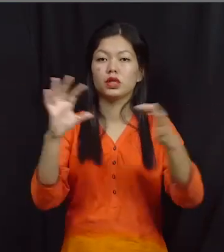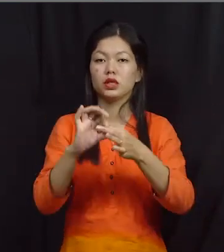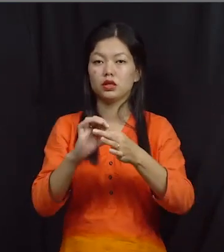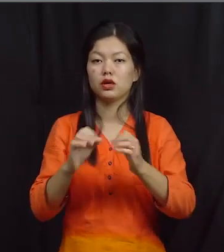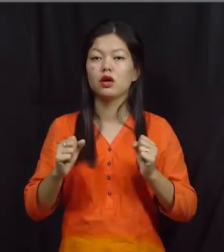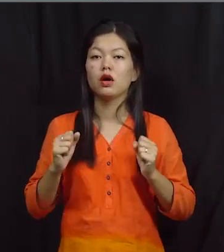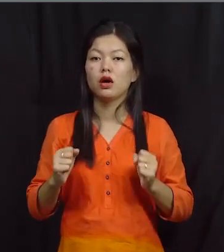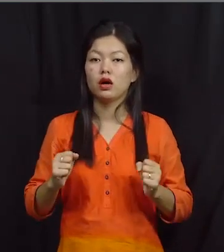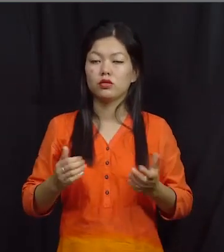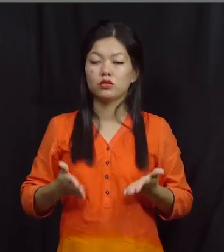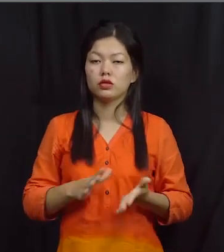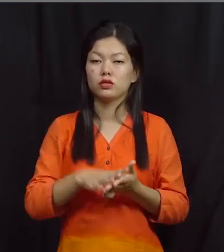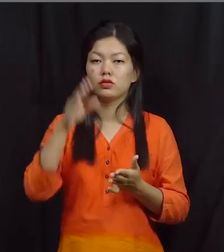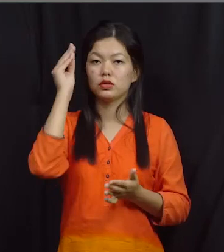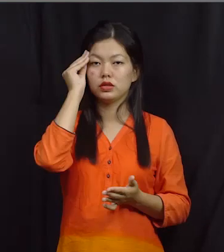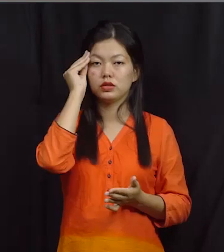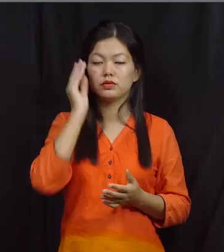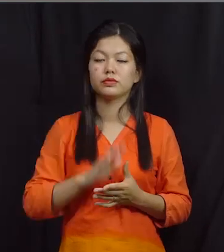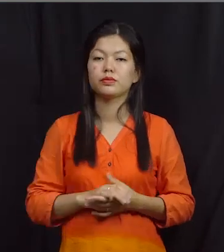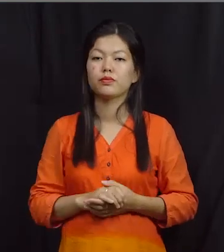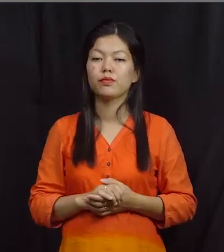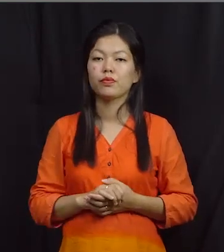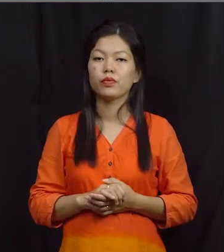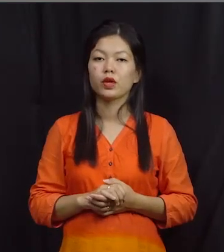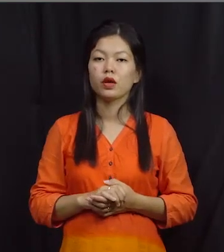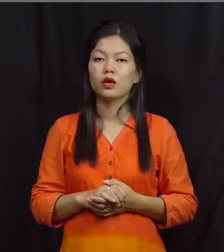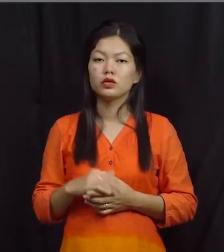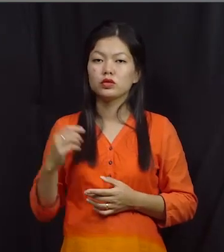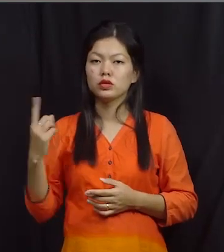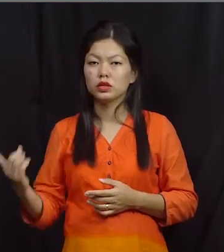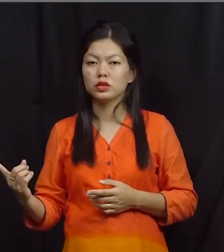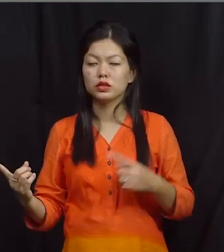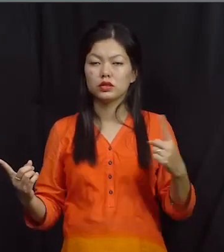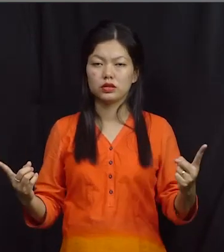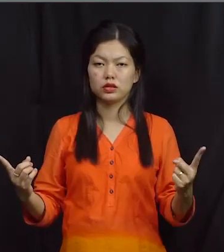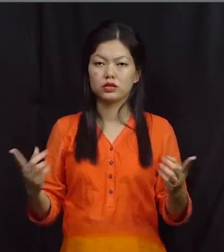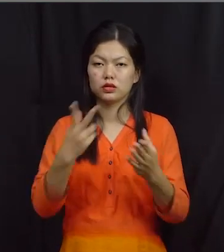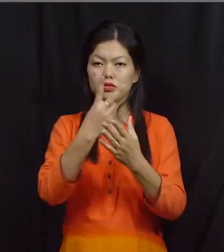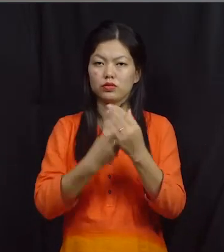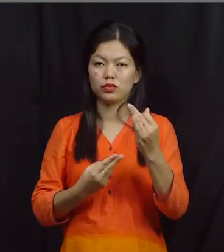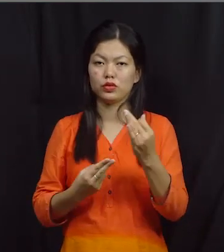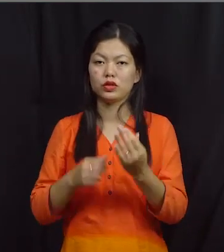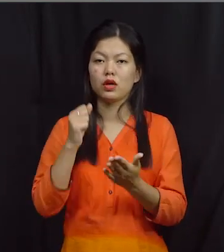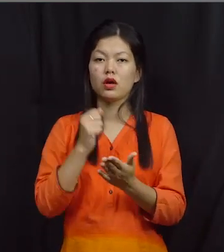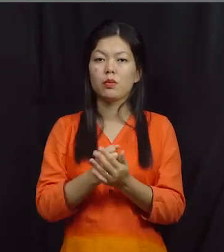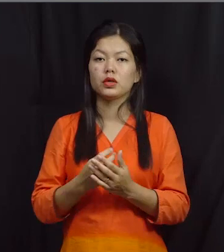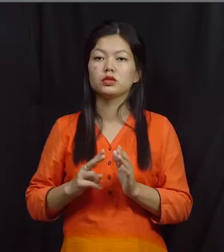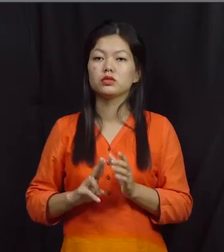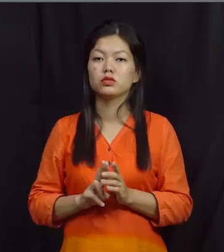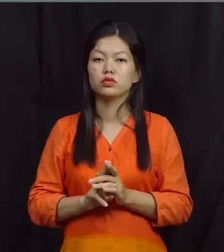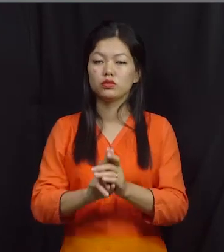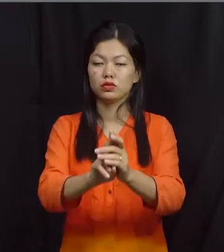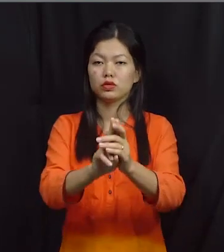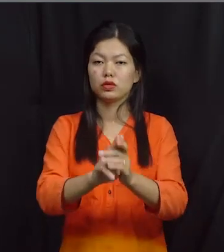both the individual and the social aim. That means both the individual and the social aim of education should go together.